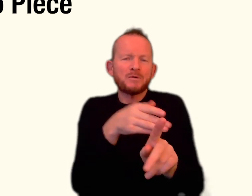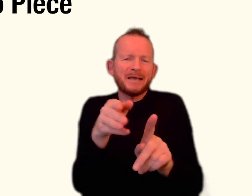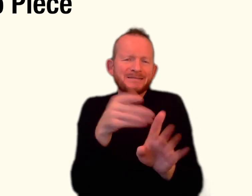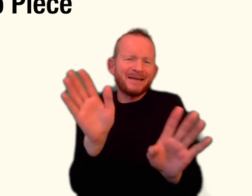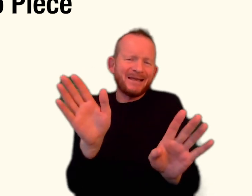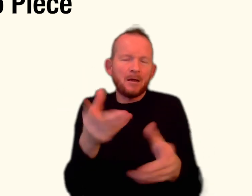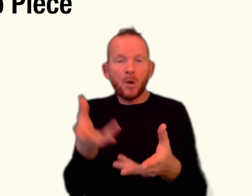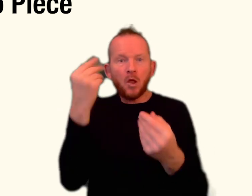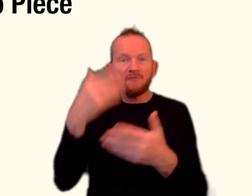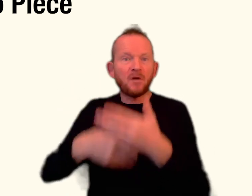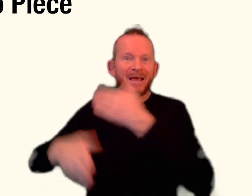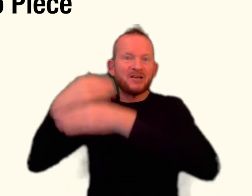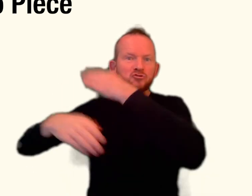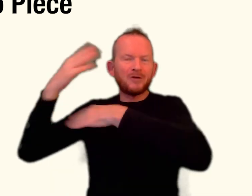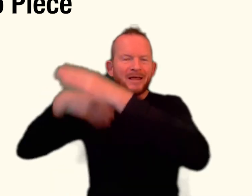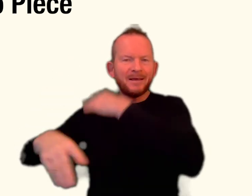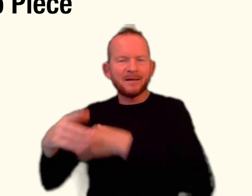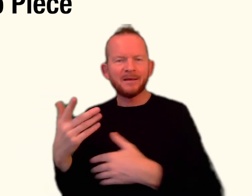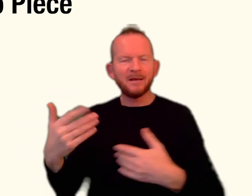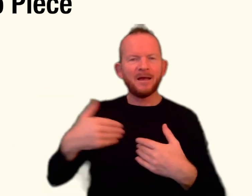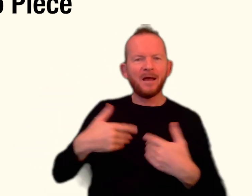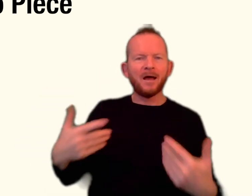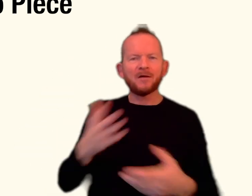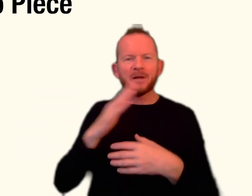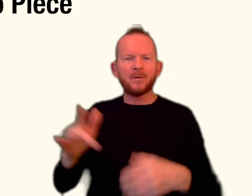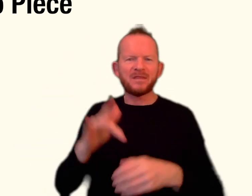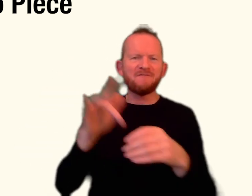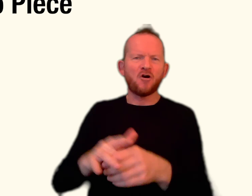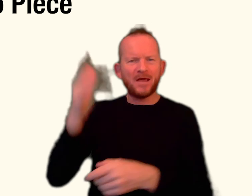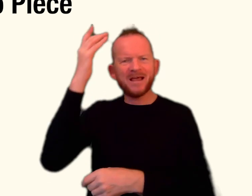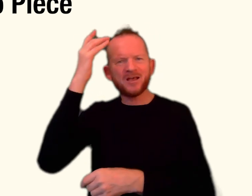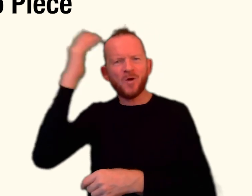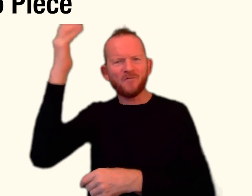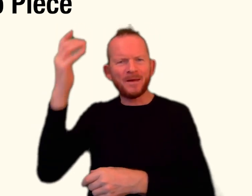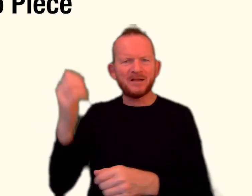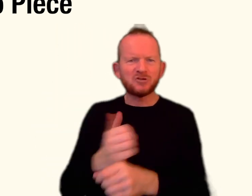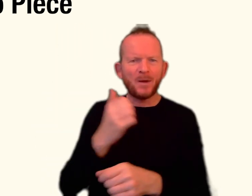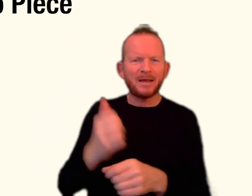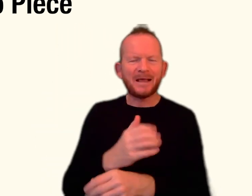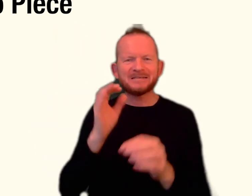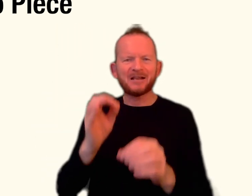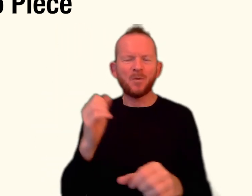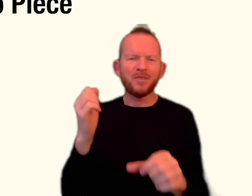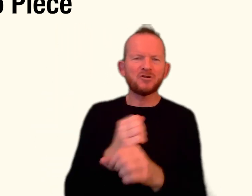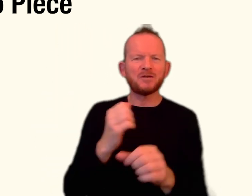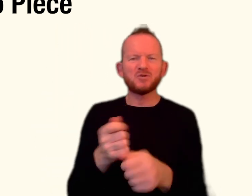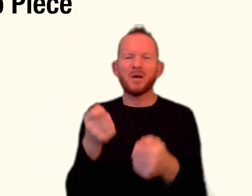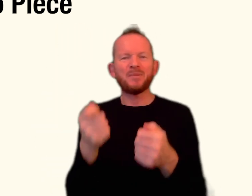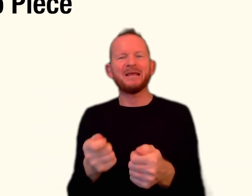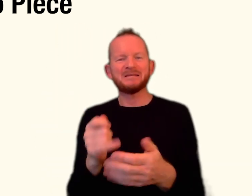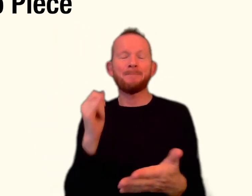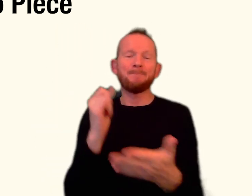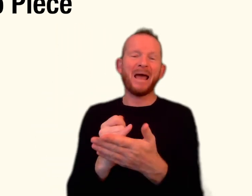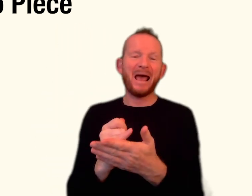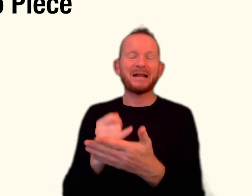from history and not repeat it, unlike what the fucking government is doing, which is exactly what they're doing, repeating bad